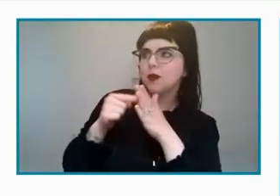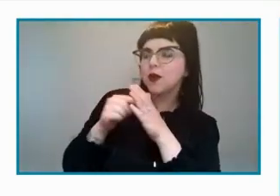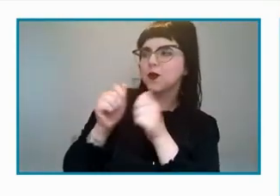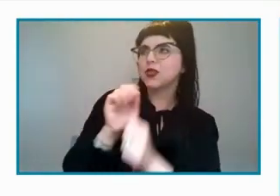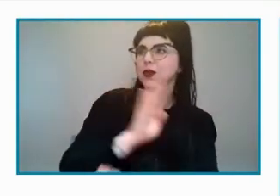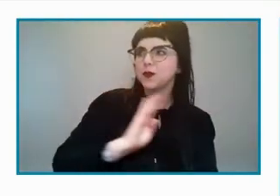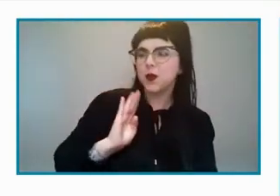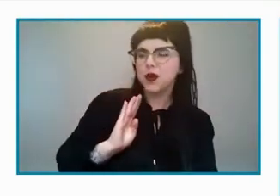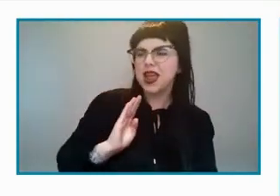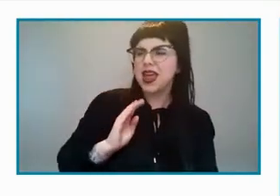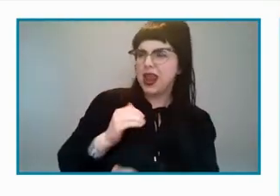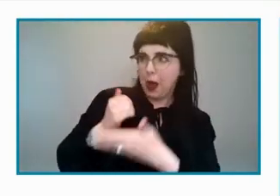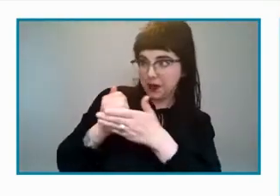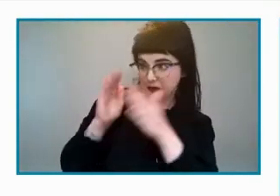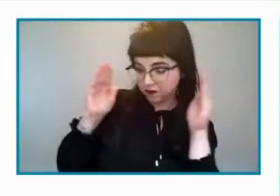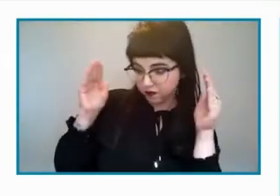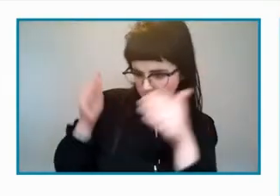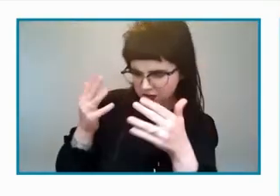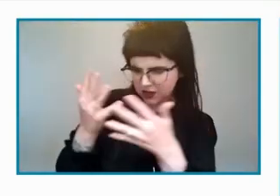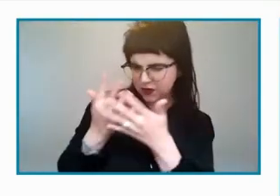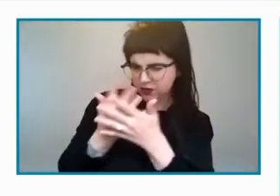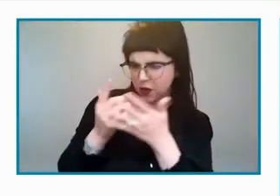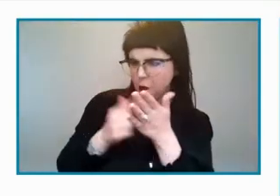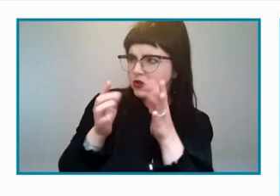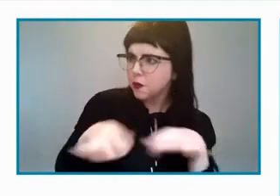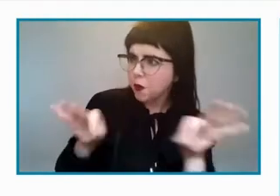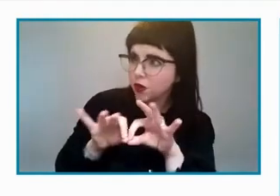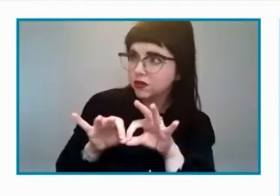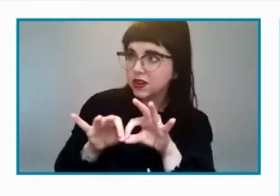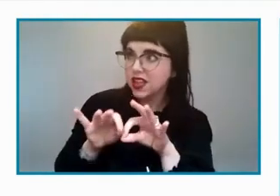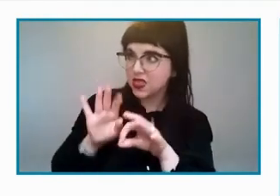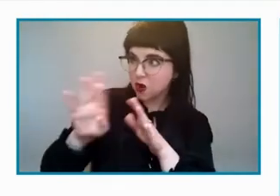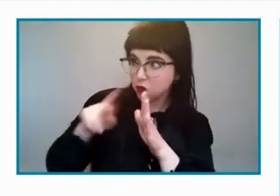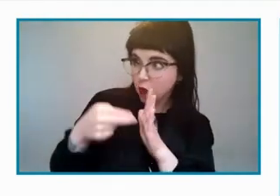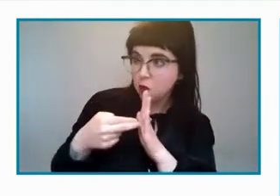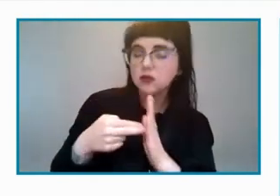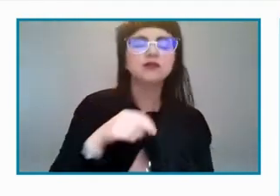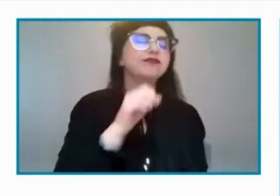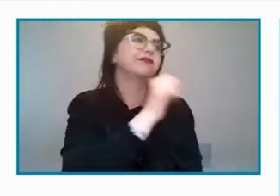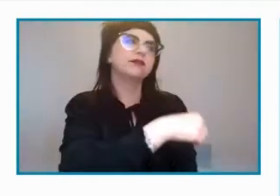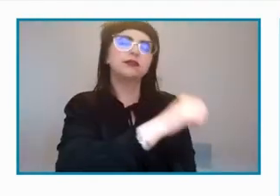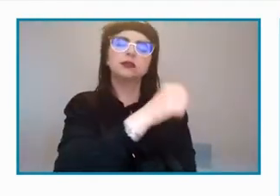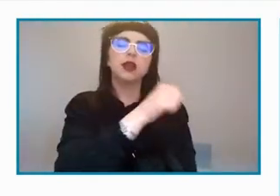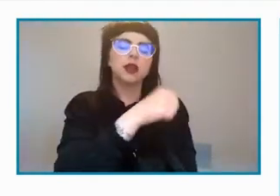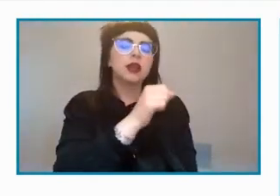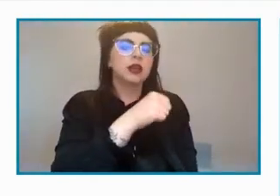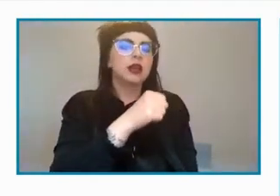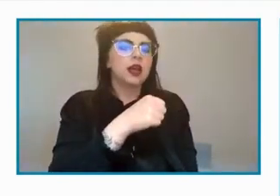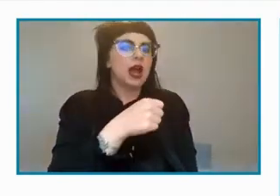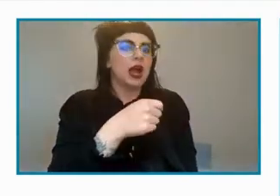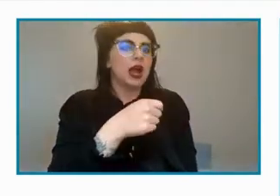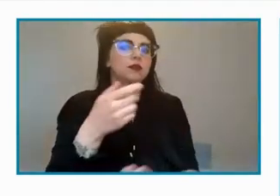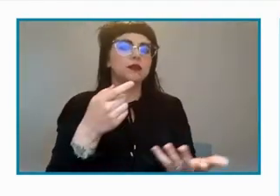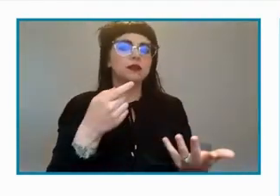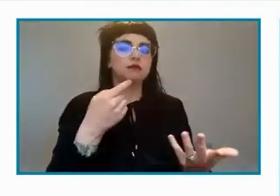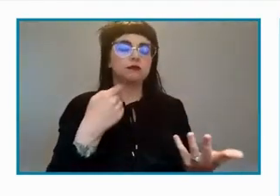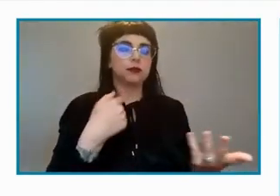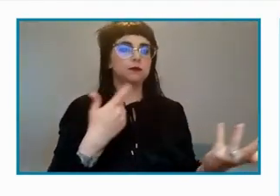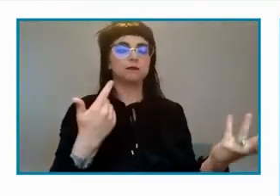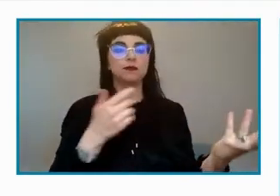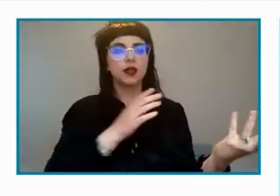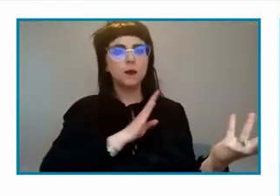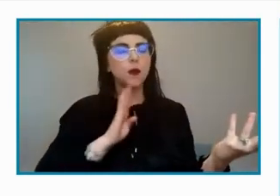them on their role. Yeah, so definitely it's been, I'd say, right, as a board, your goal